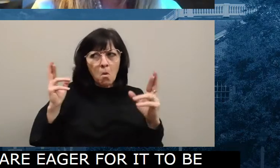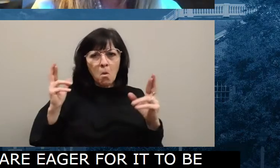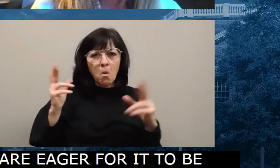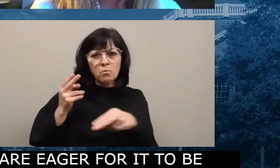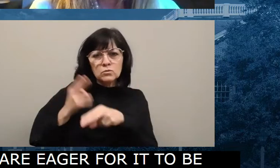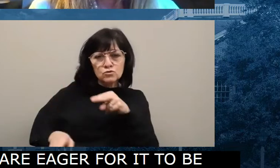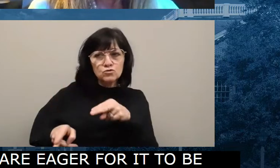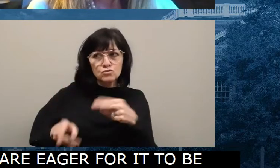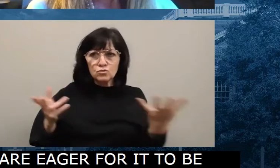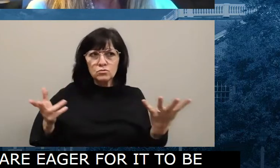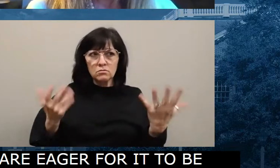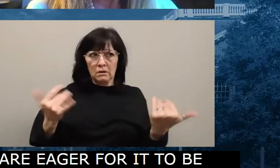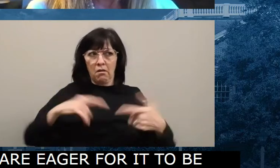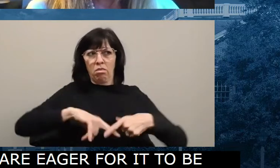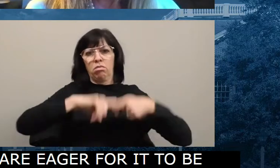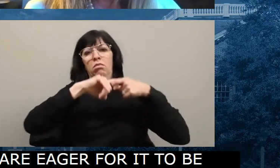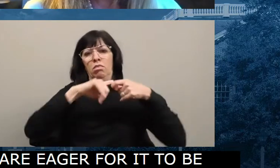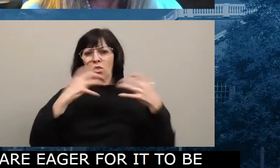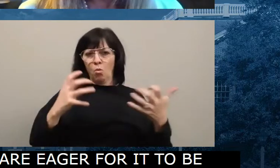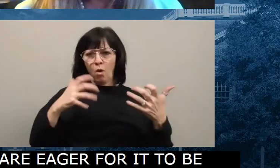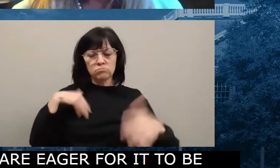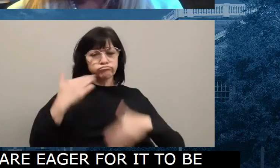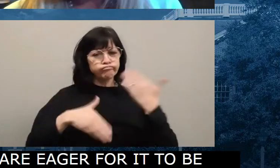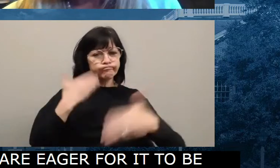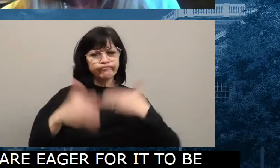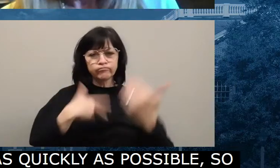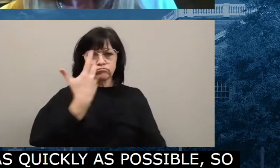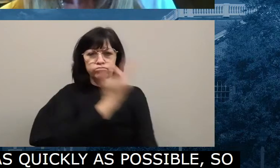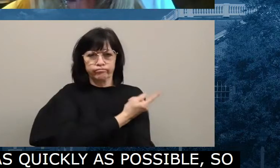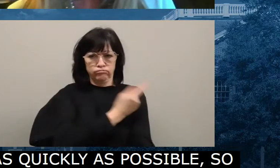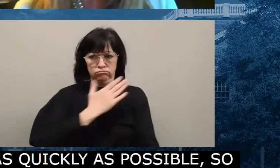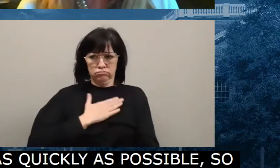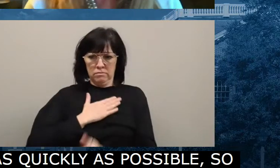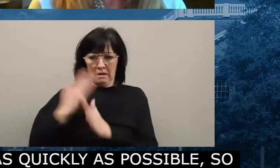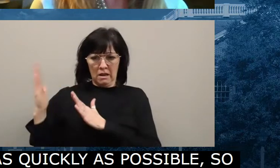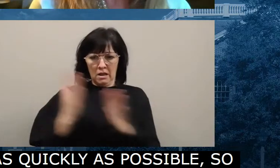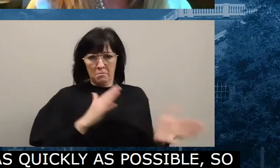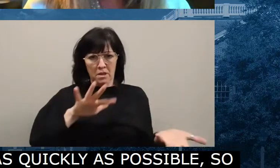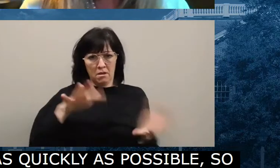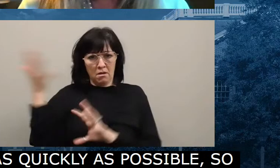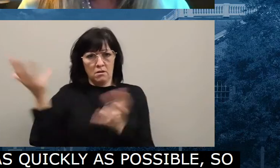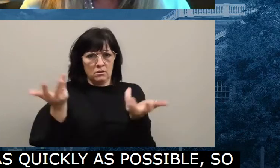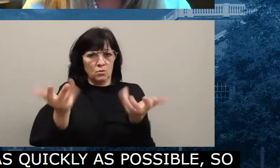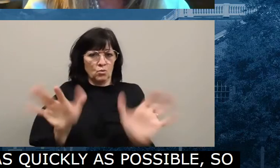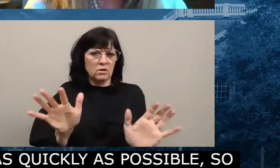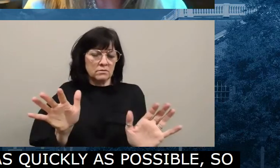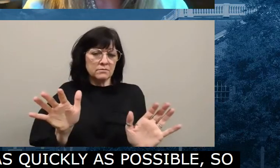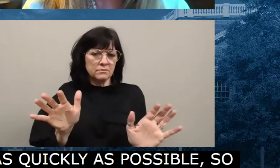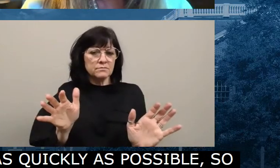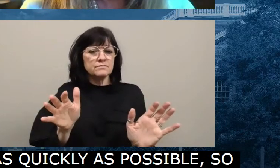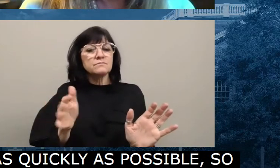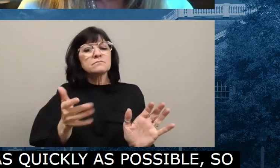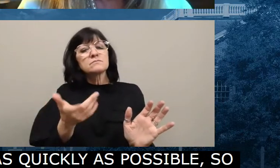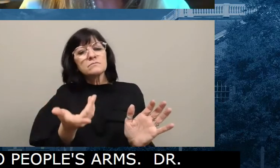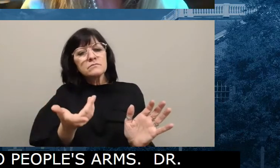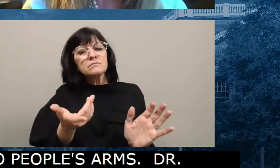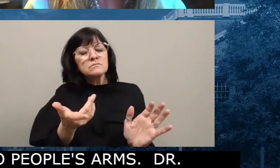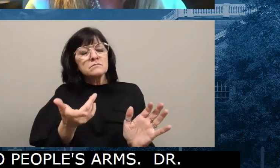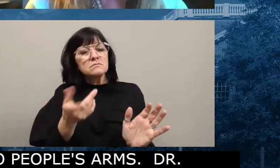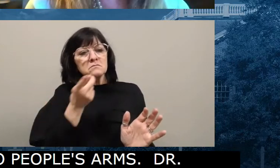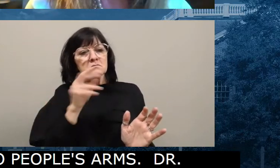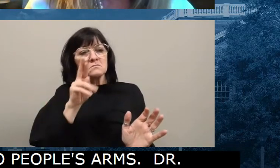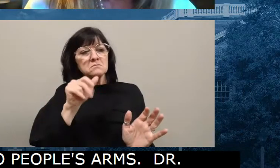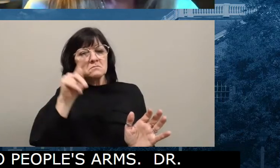into people's arms. Dr. Rattay, anything that you might? Yeah, at this point, there's certainly no concern that vaccine will